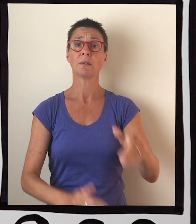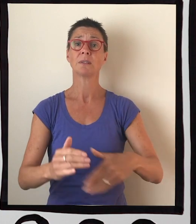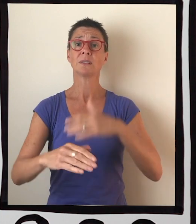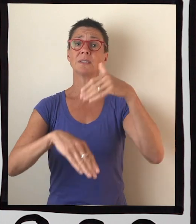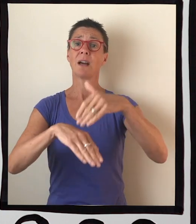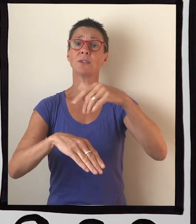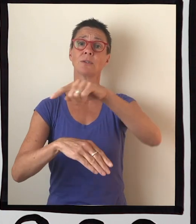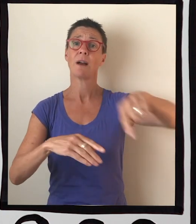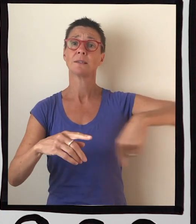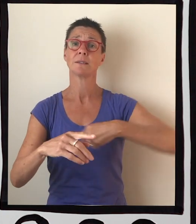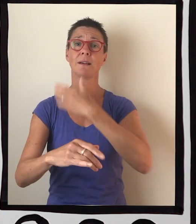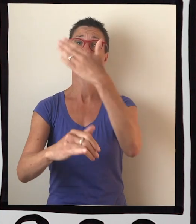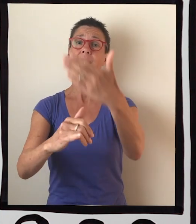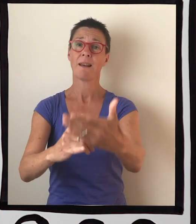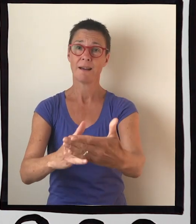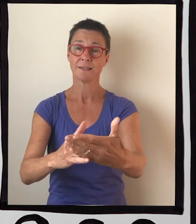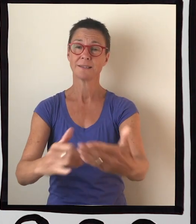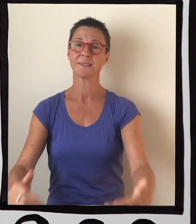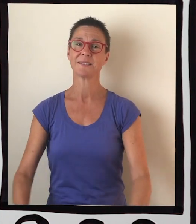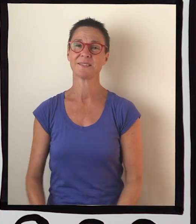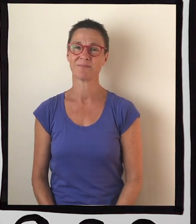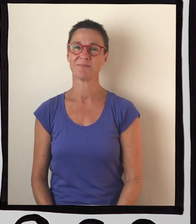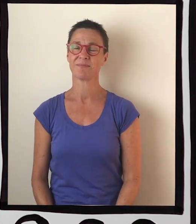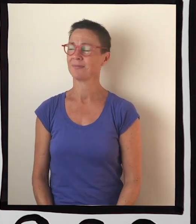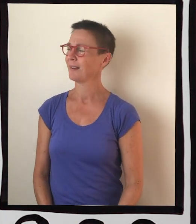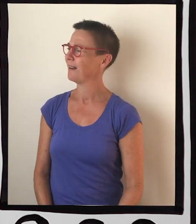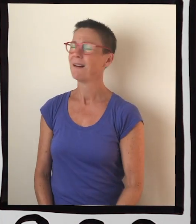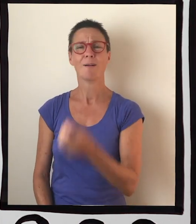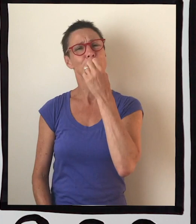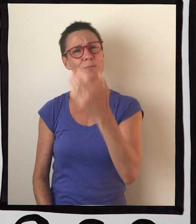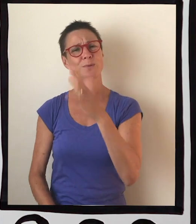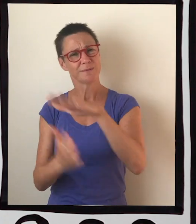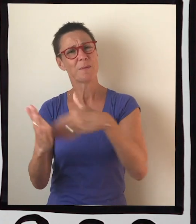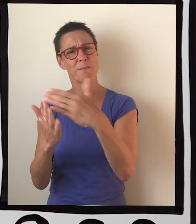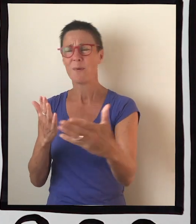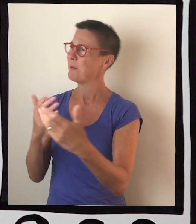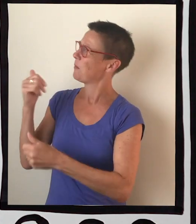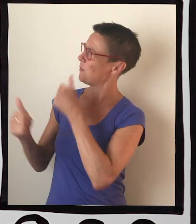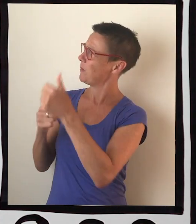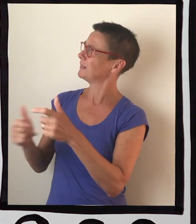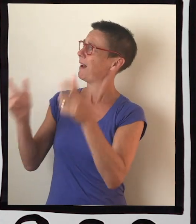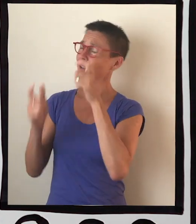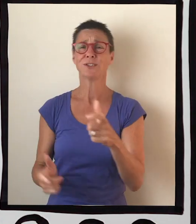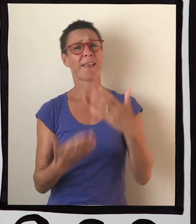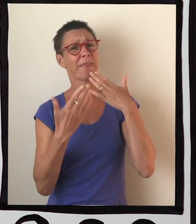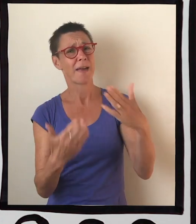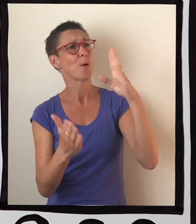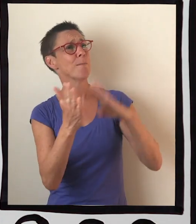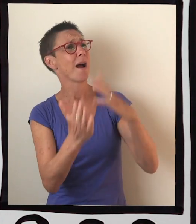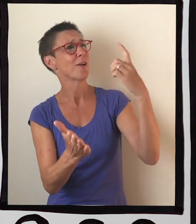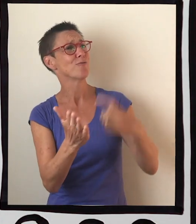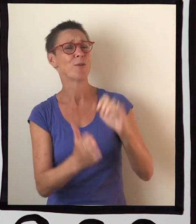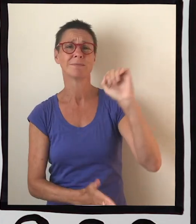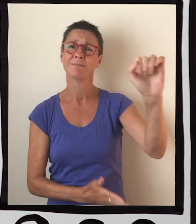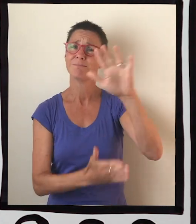the dose. And touch us last. Oh, that was lovely. Well read, Archie. And thank you, Michael